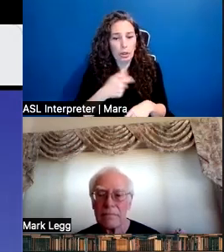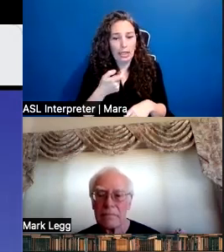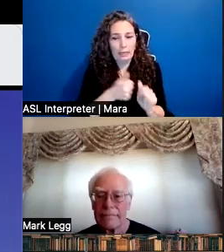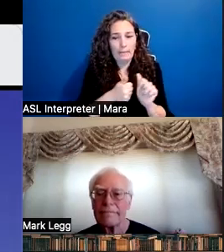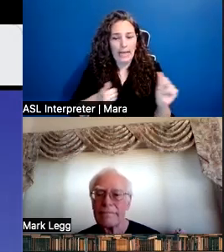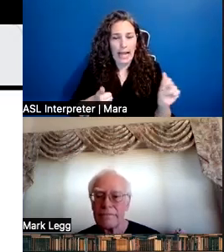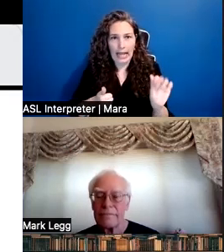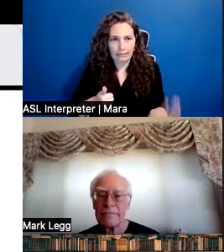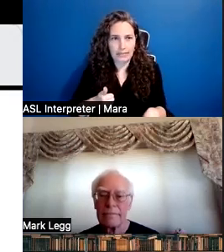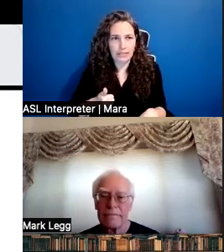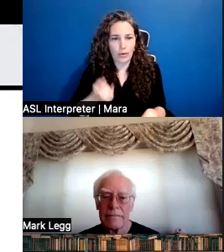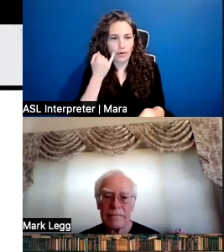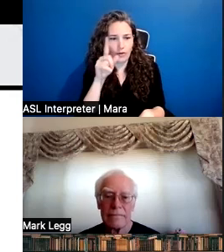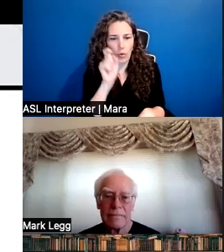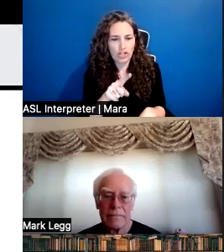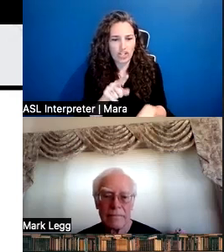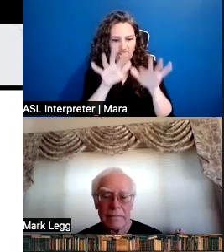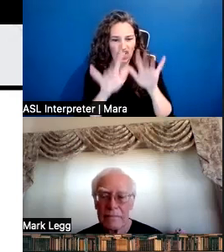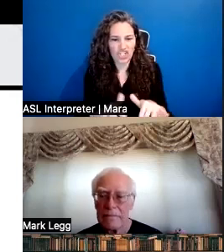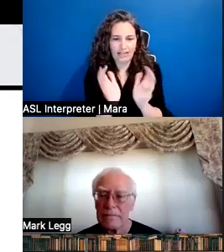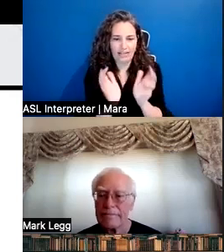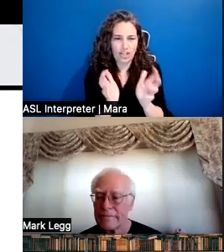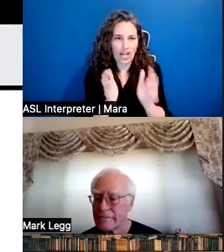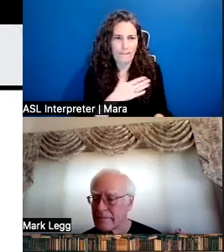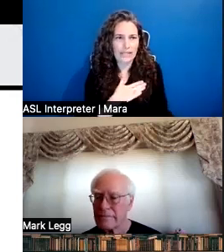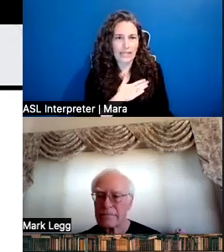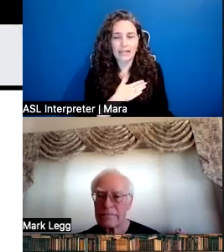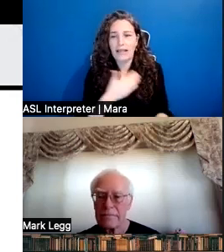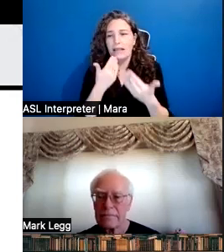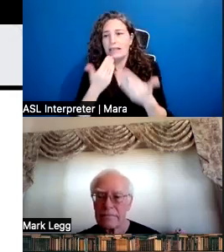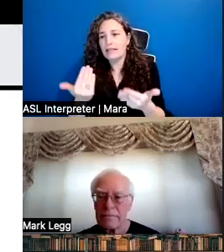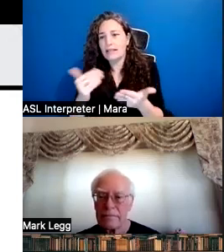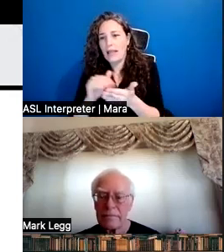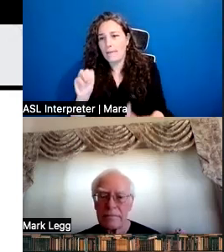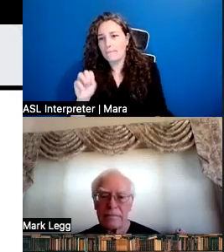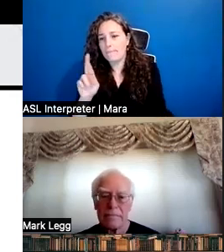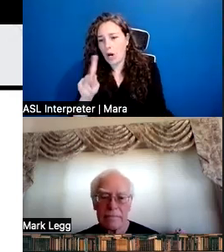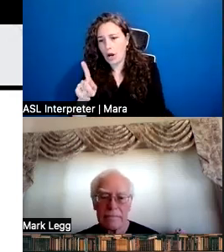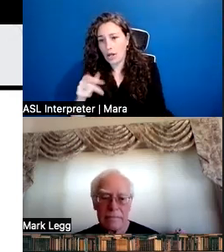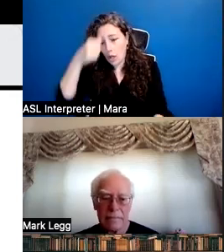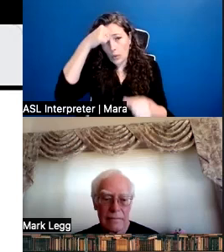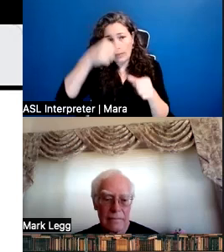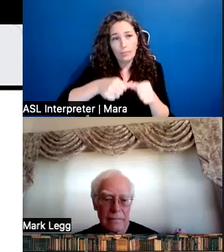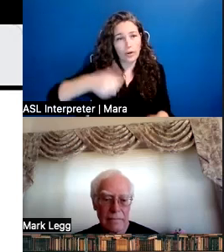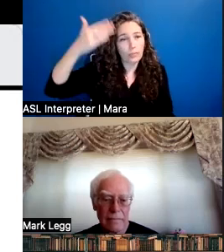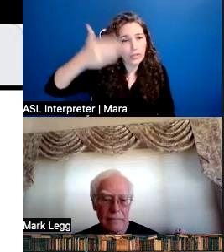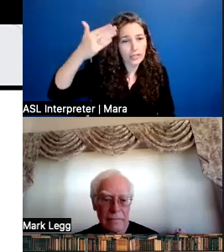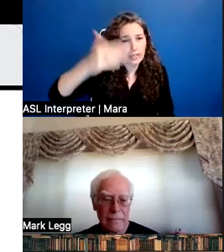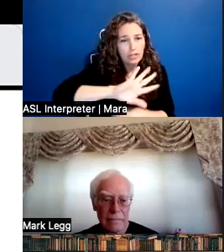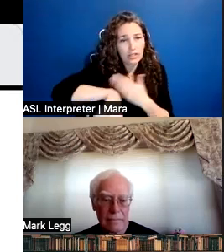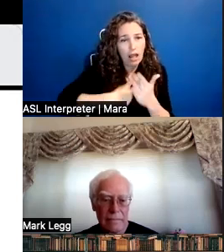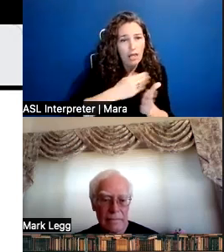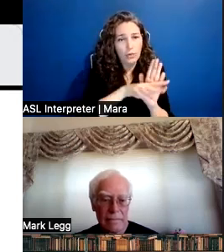Mark. And I just want to mention again, the presentations and the recording of today's workshop will